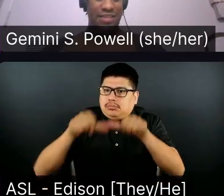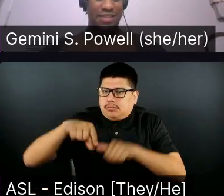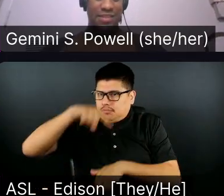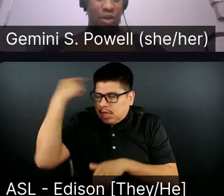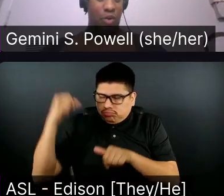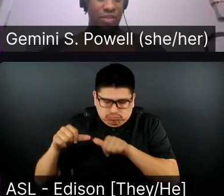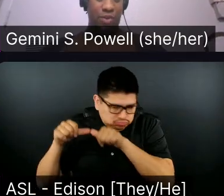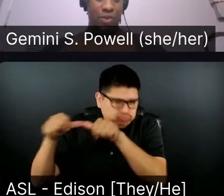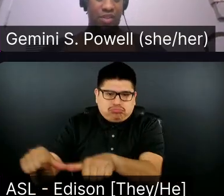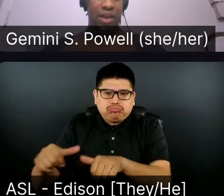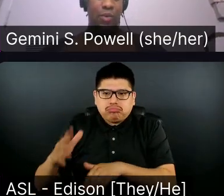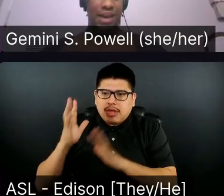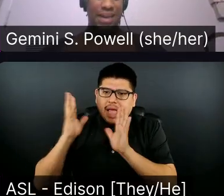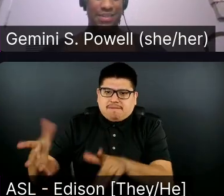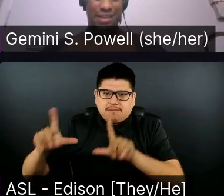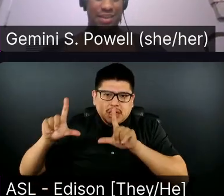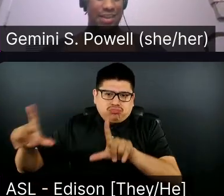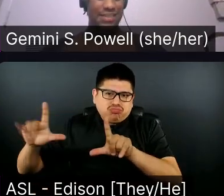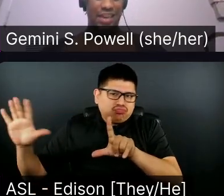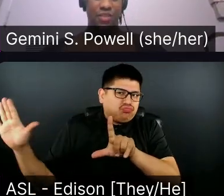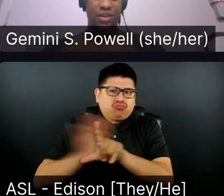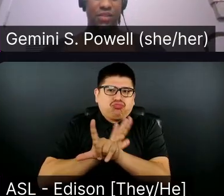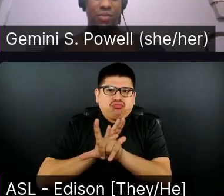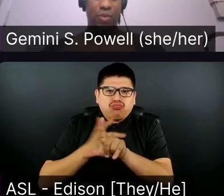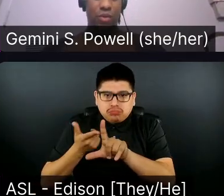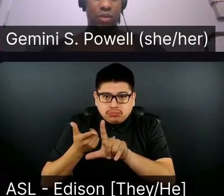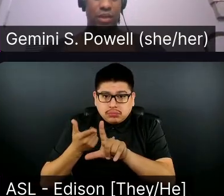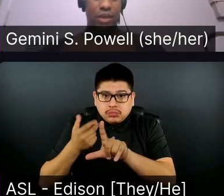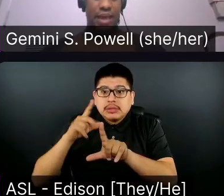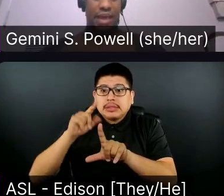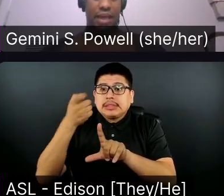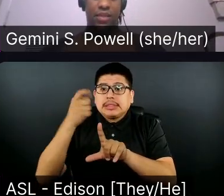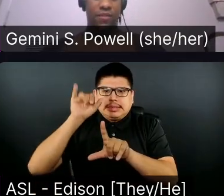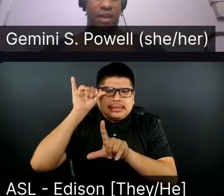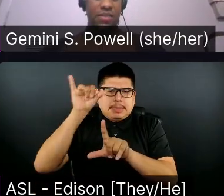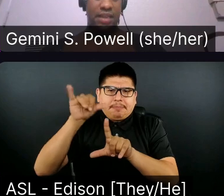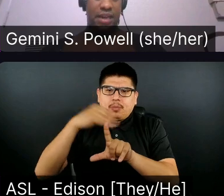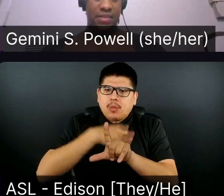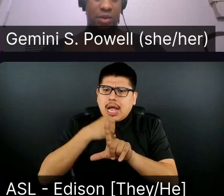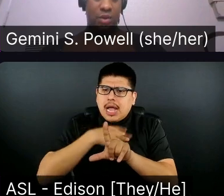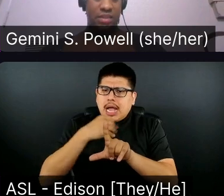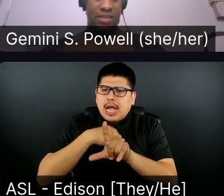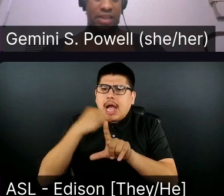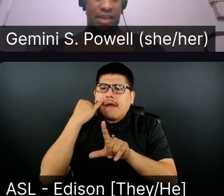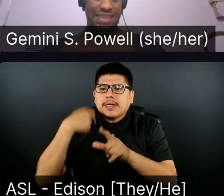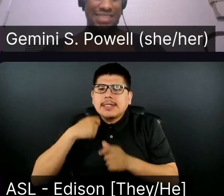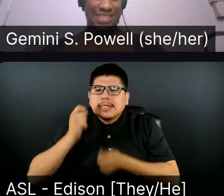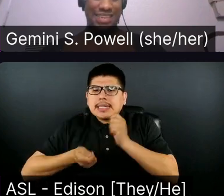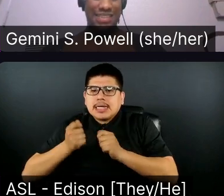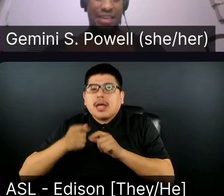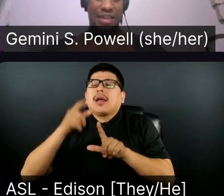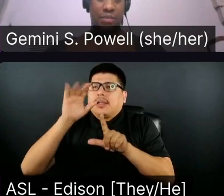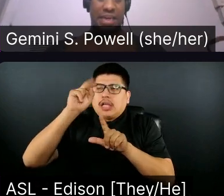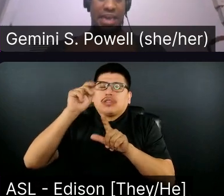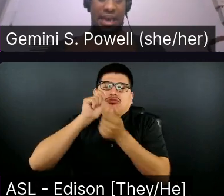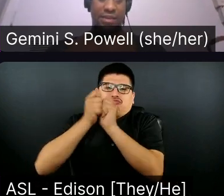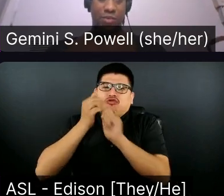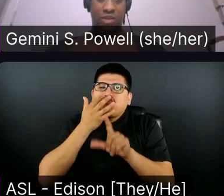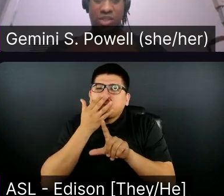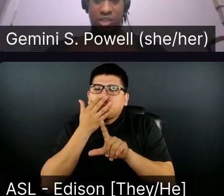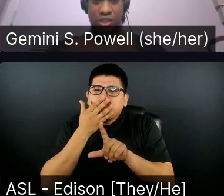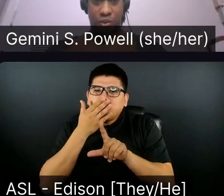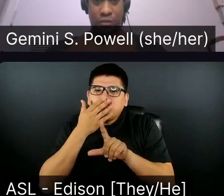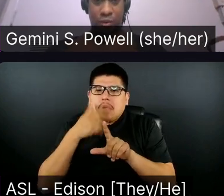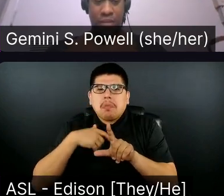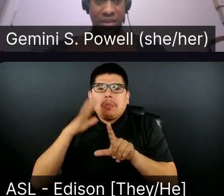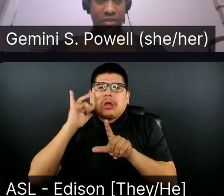The text is going to stay white unless I give it a different rule. And the font size is going to stay 16px,